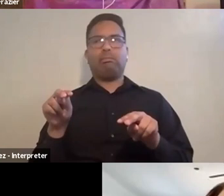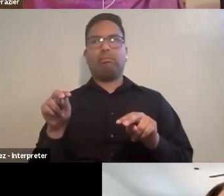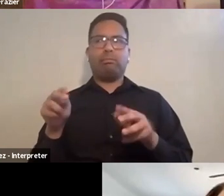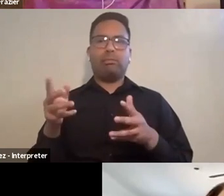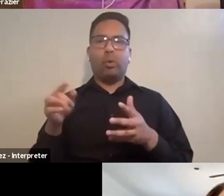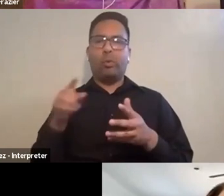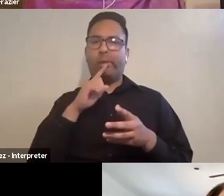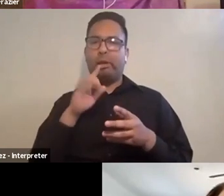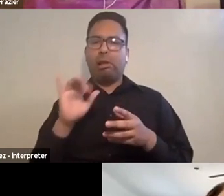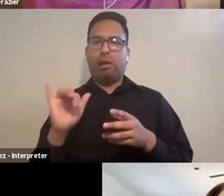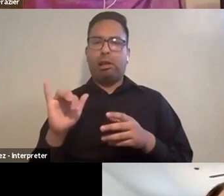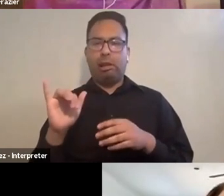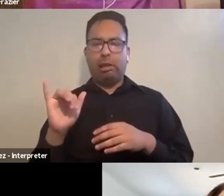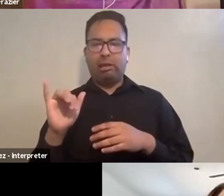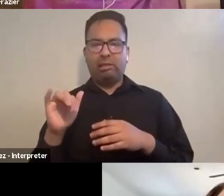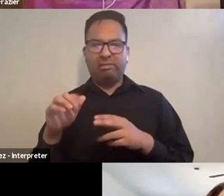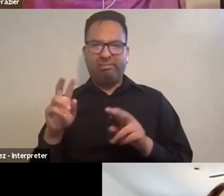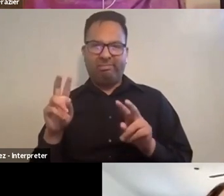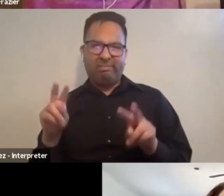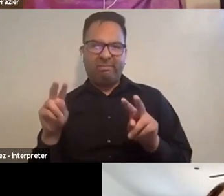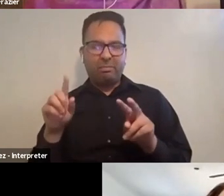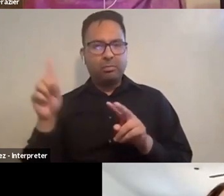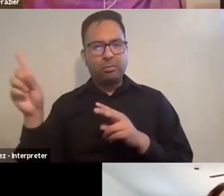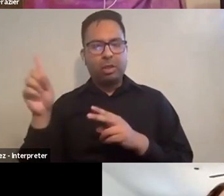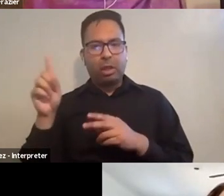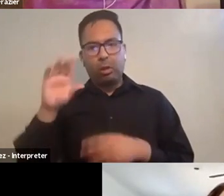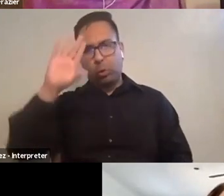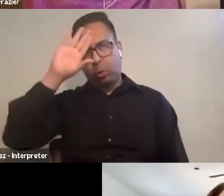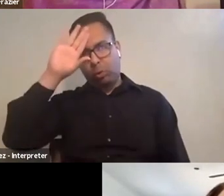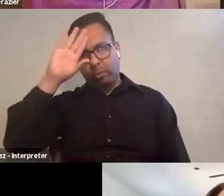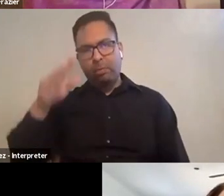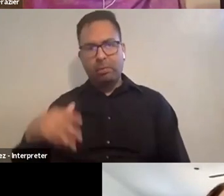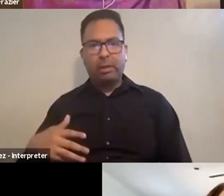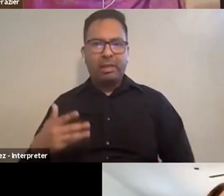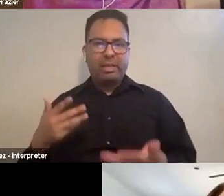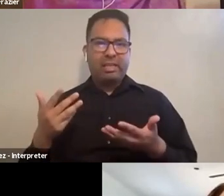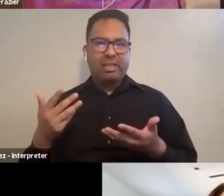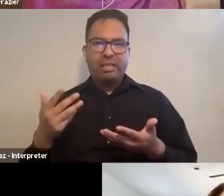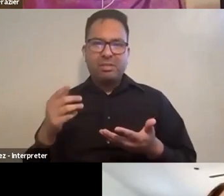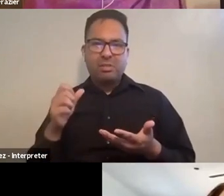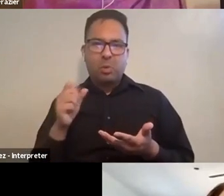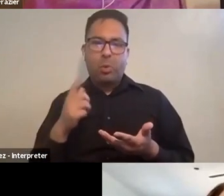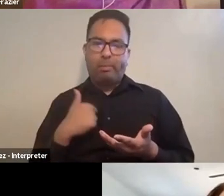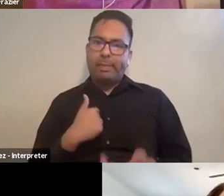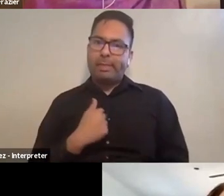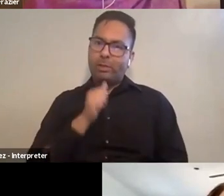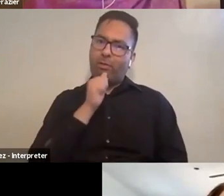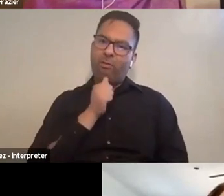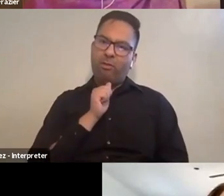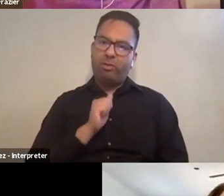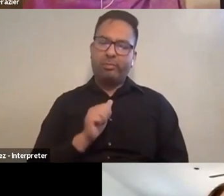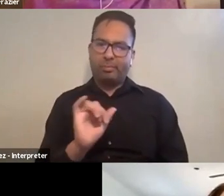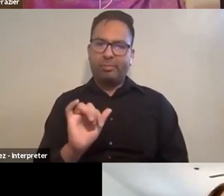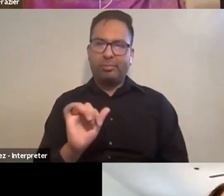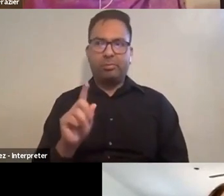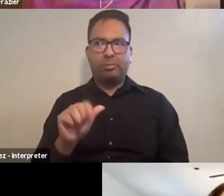quite askance in Cuba at that time, and I was one of those feminists. So I suffered that along with a number of